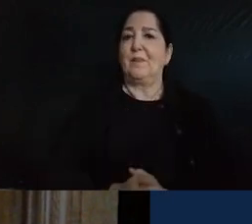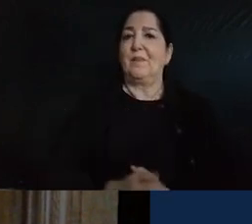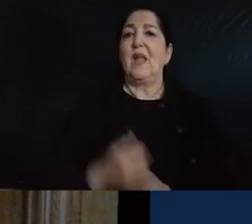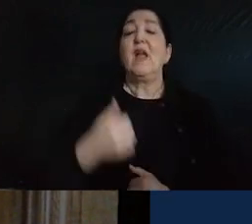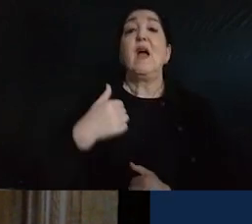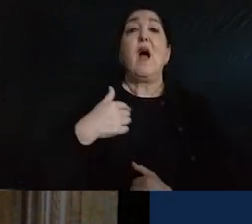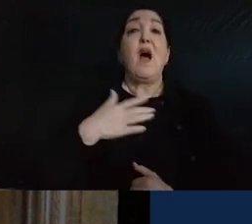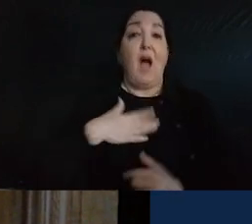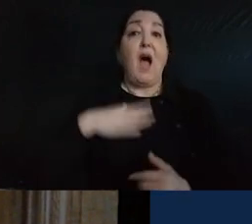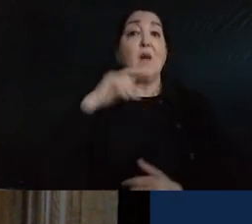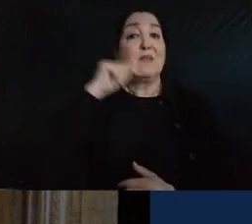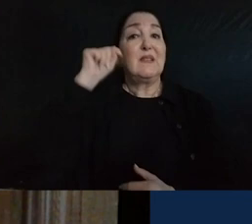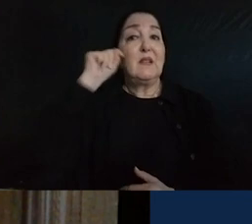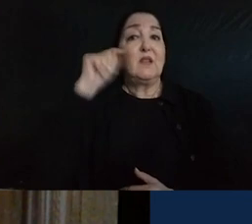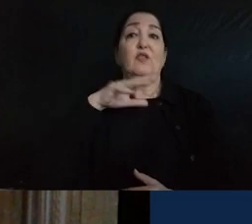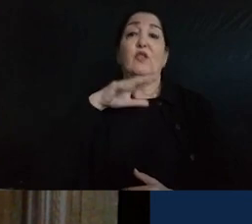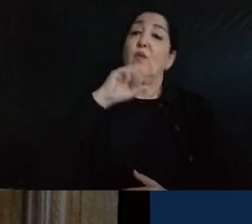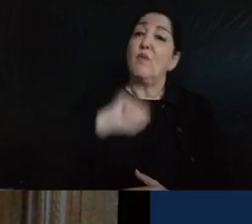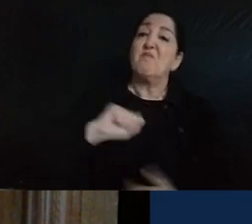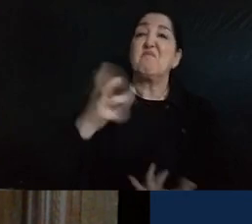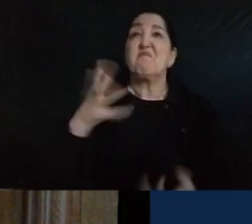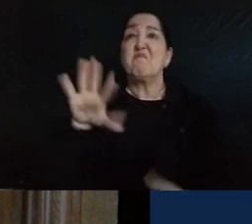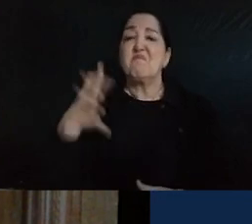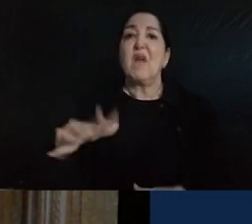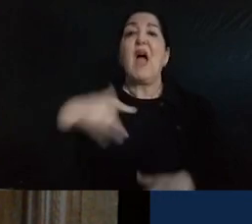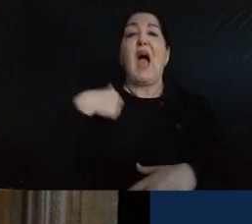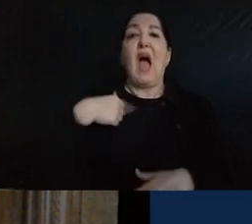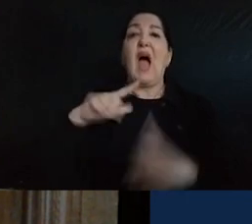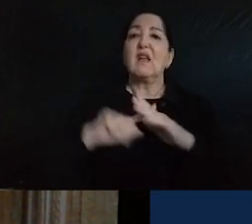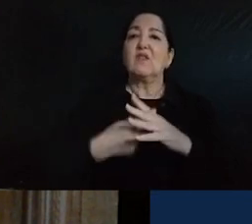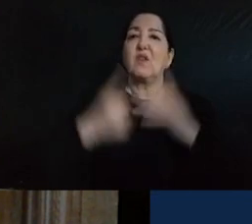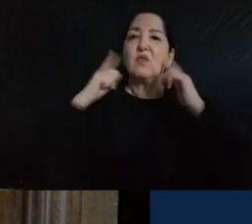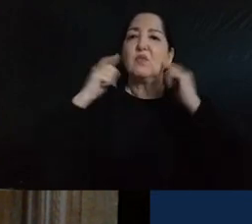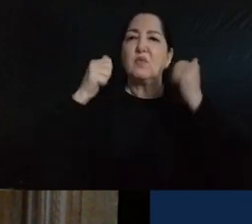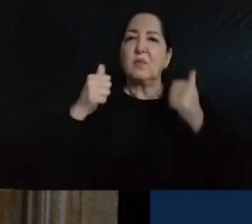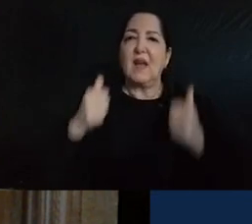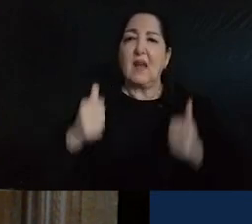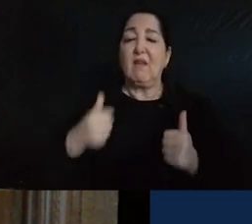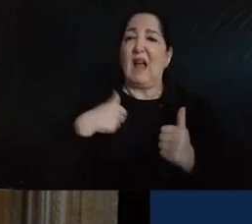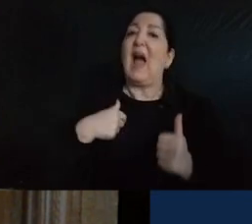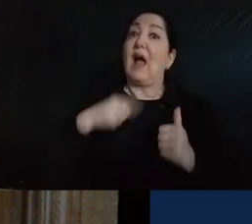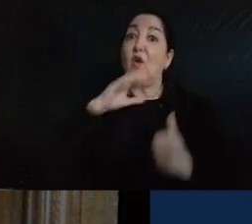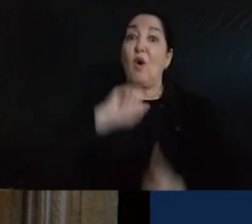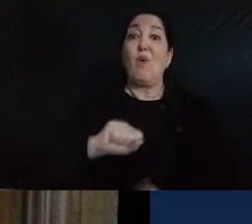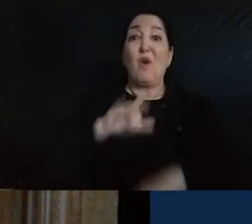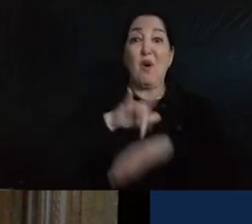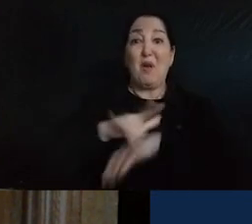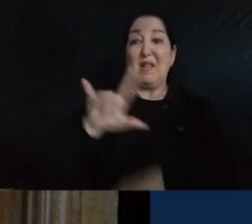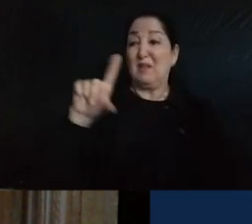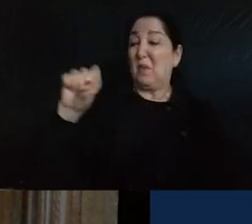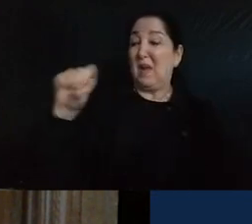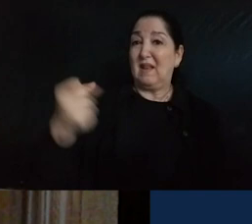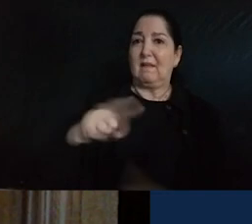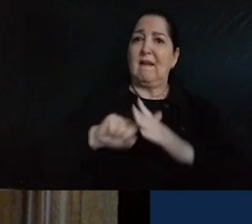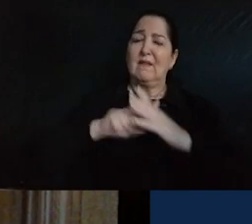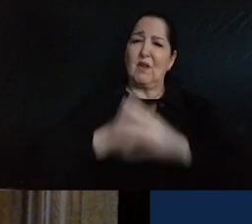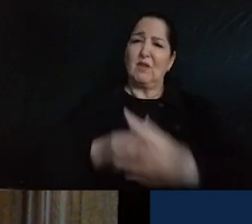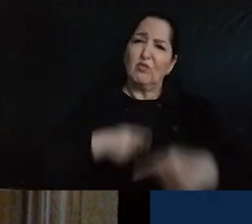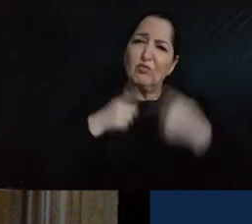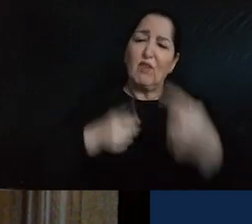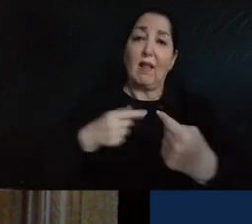I started to lose my hearing as a teenager and really began to struggle to hear in my early 20s. I was